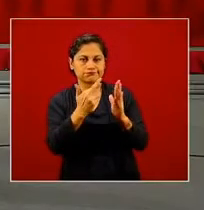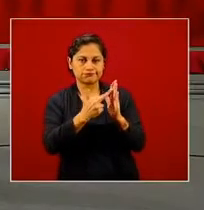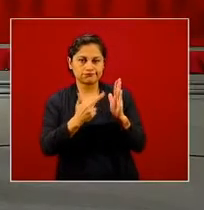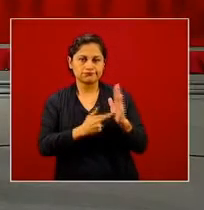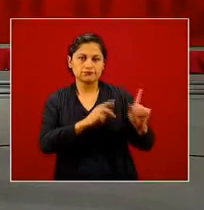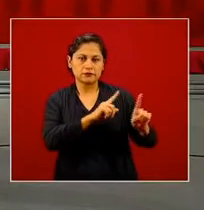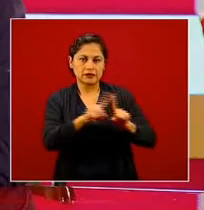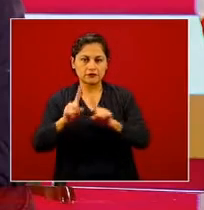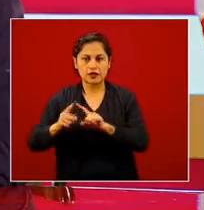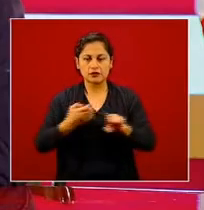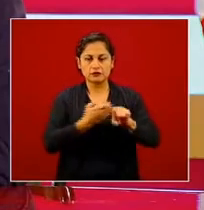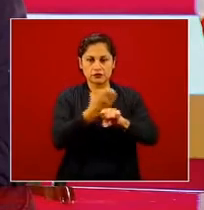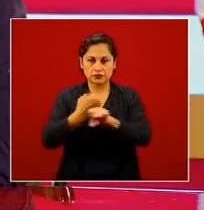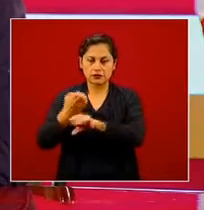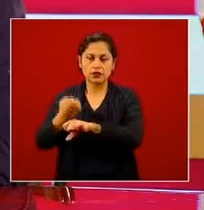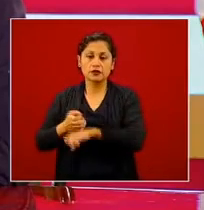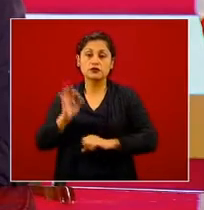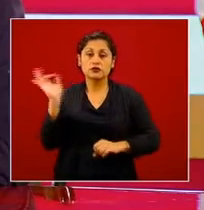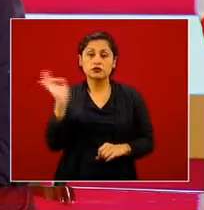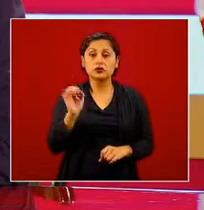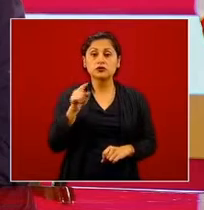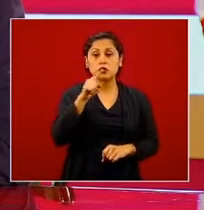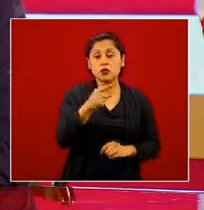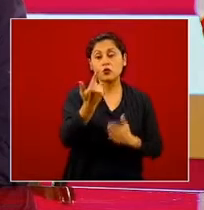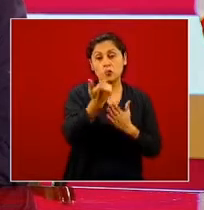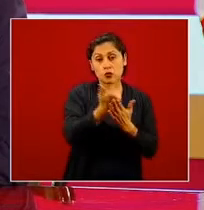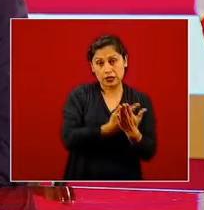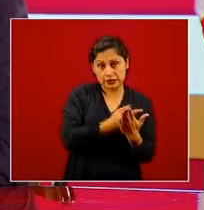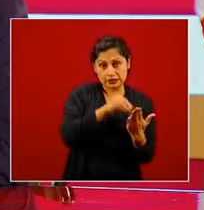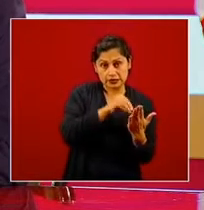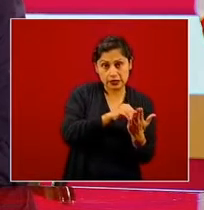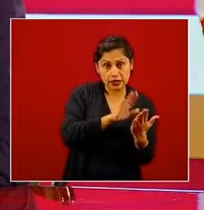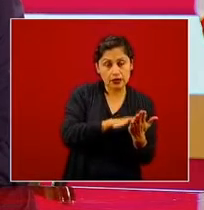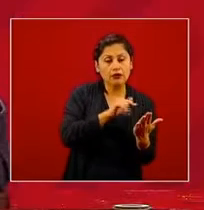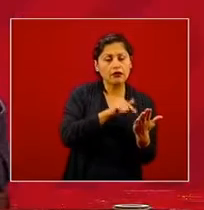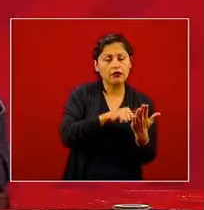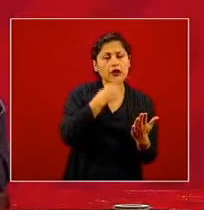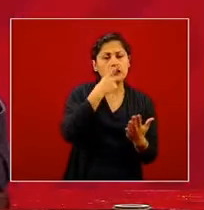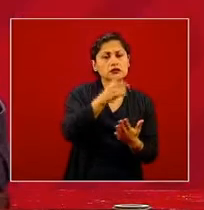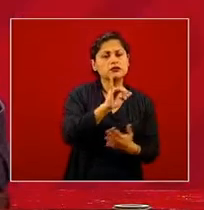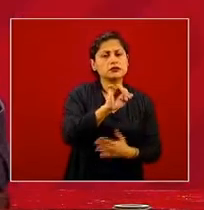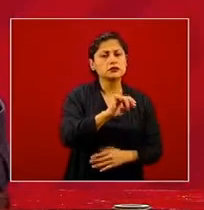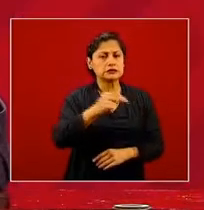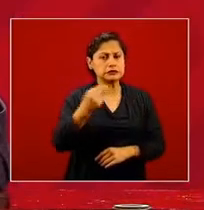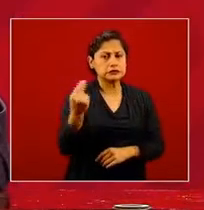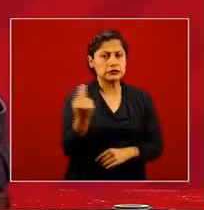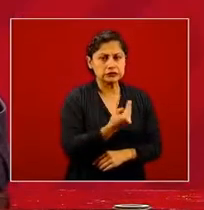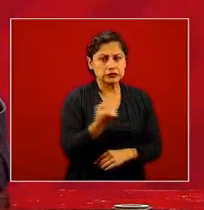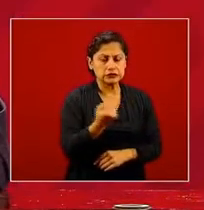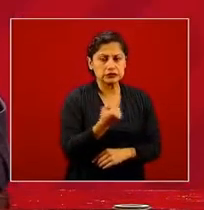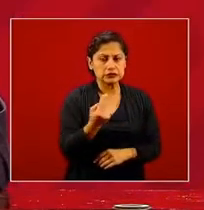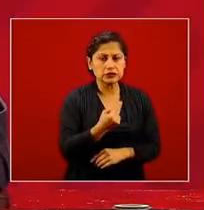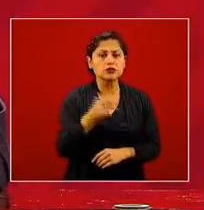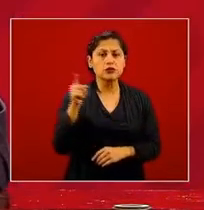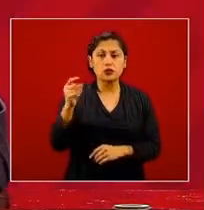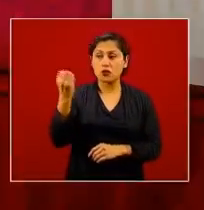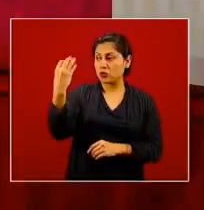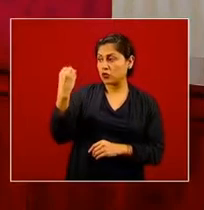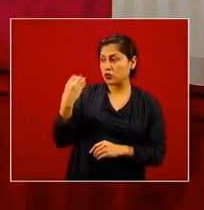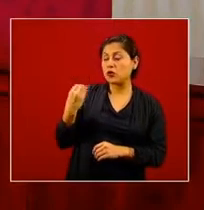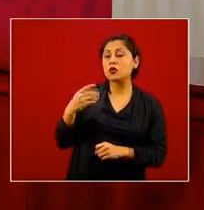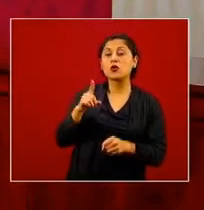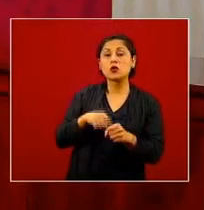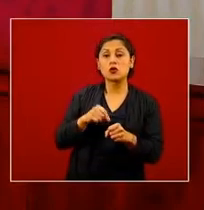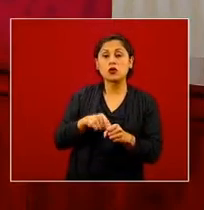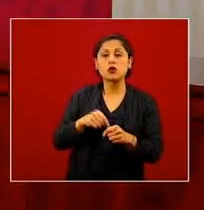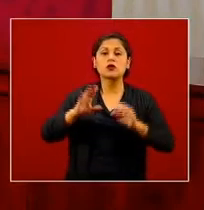restrictions. If you don't work in an essential activity, you won't be able to work if the